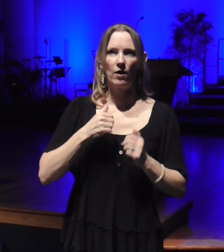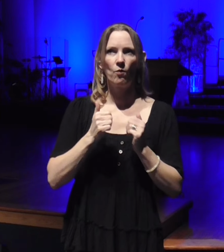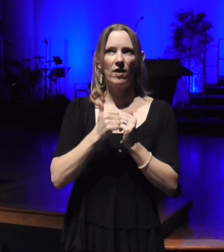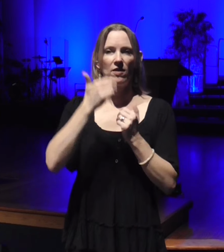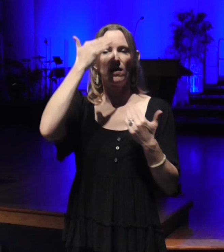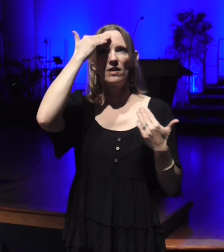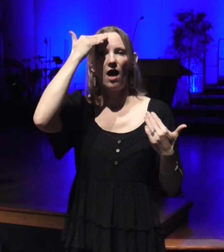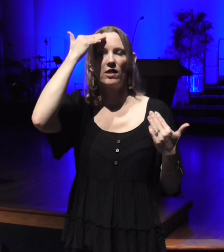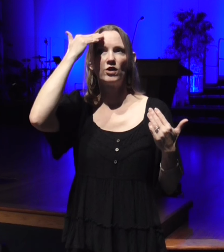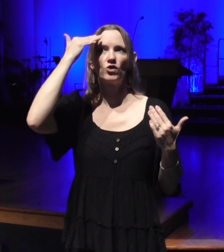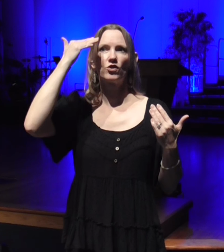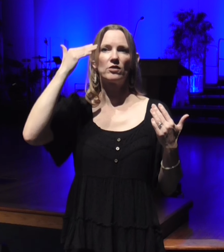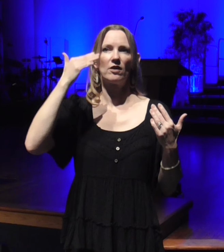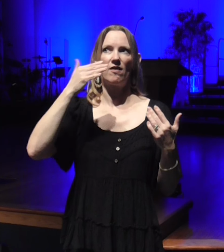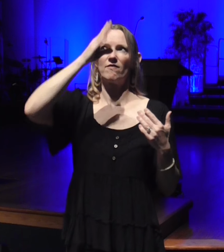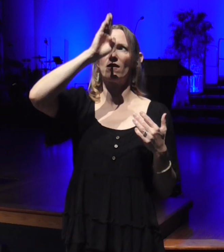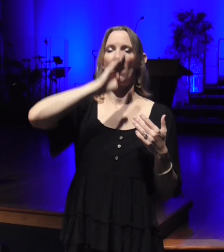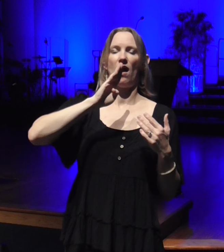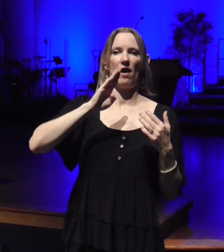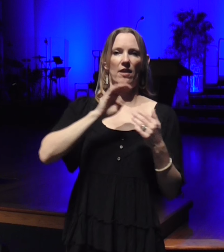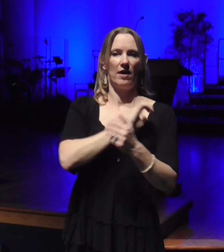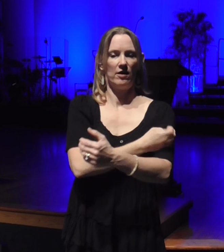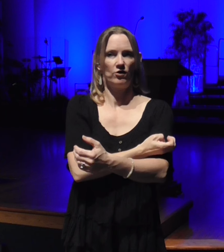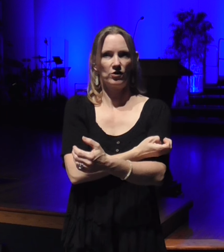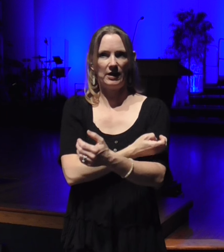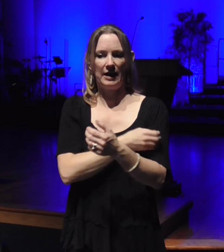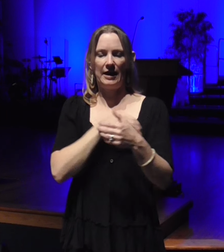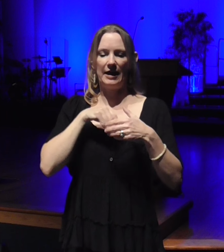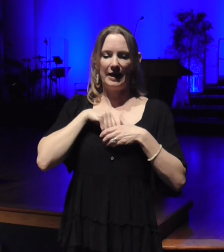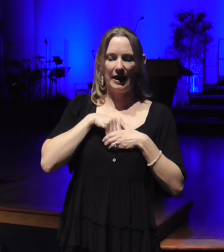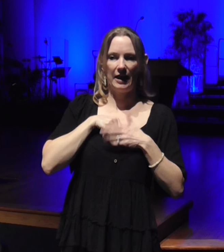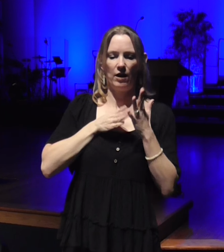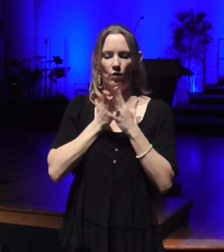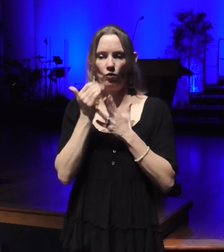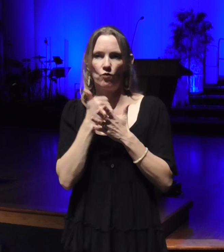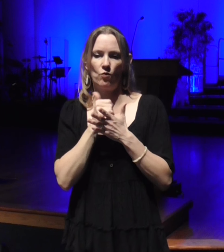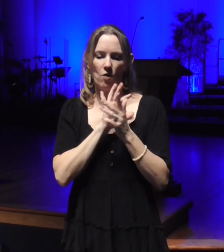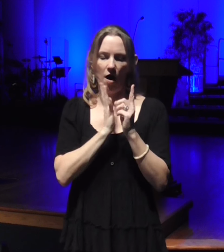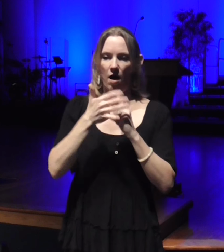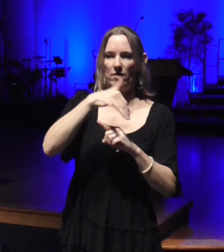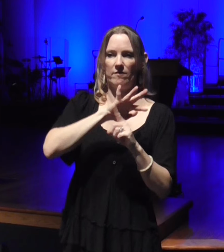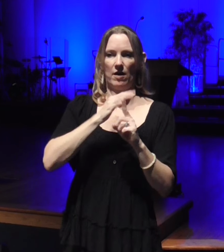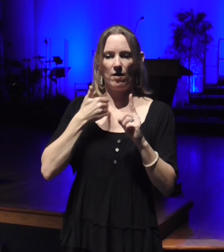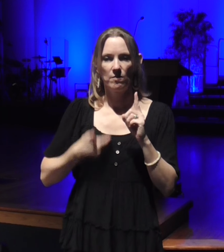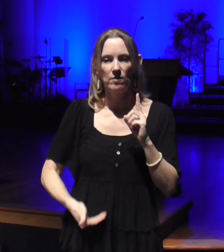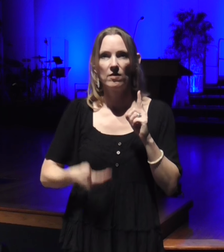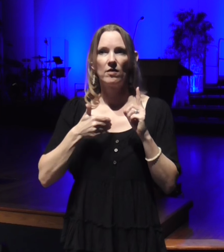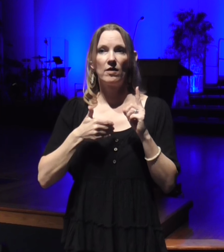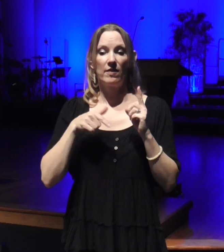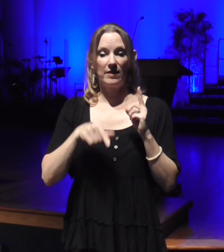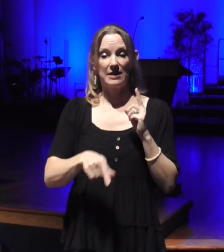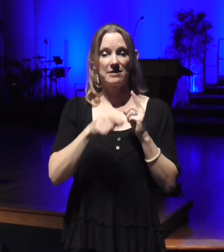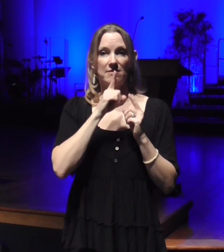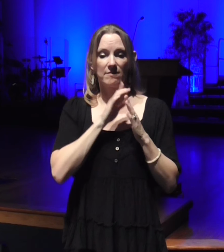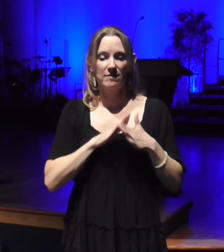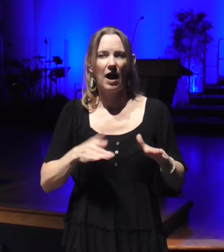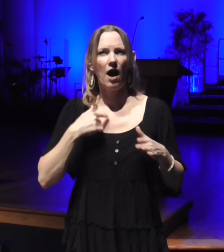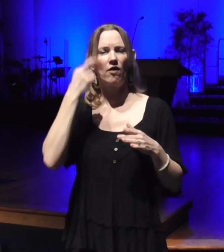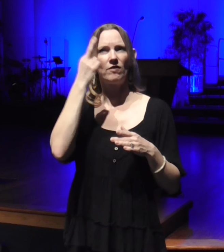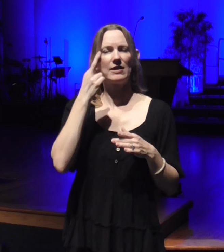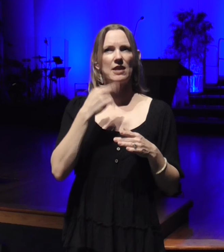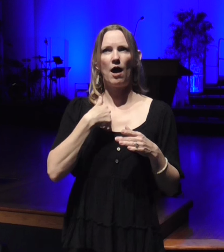of divine forces in, through, and all around me. In this comfort, I realize I am never alone. In